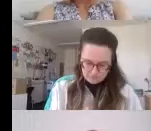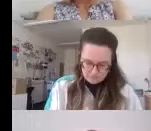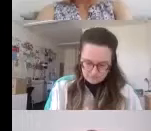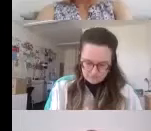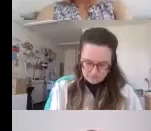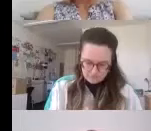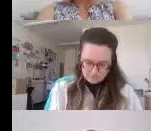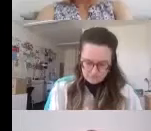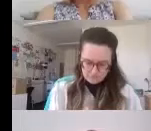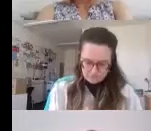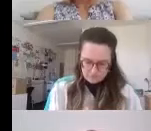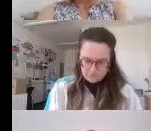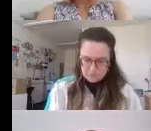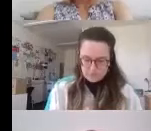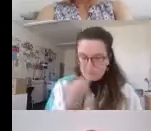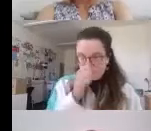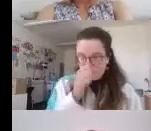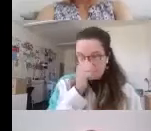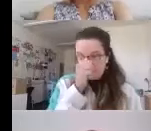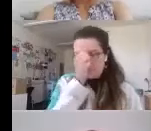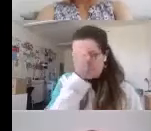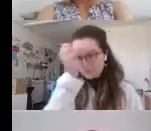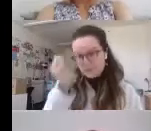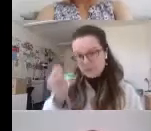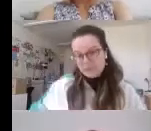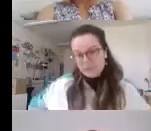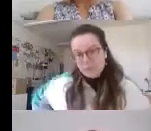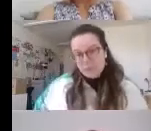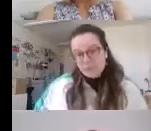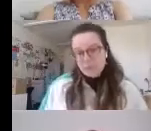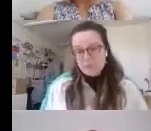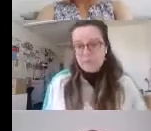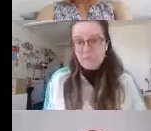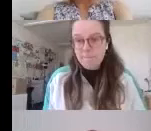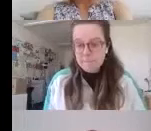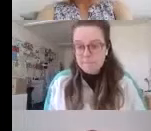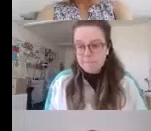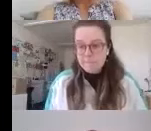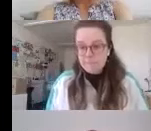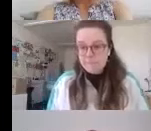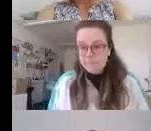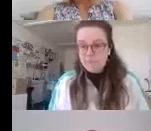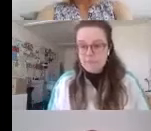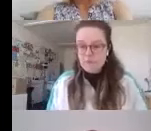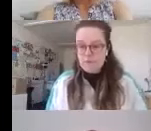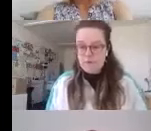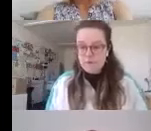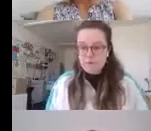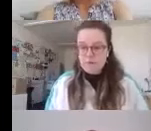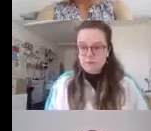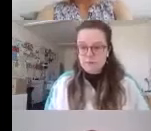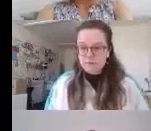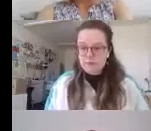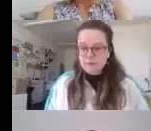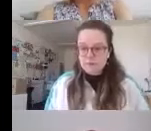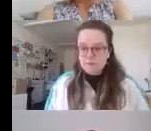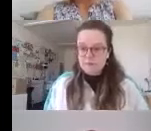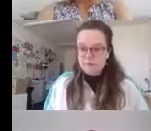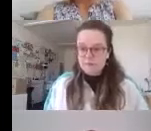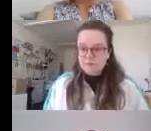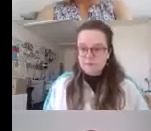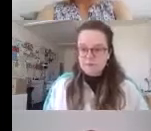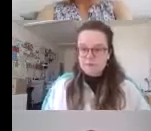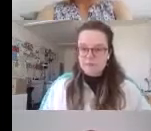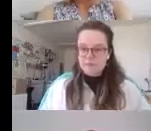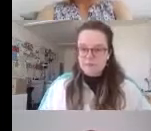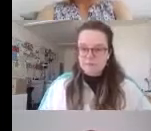peers. One of the great benefits of the online activities was the development of friendships and relationships of